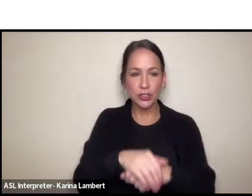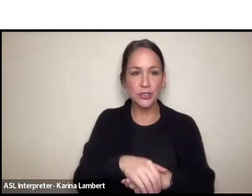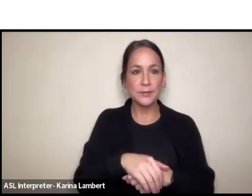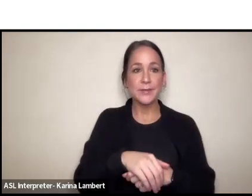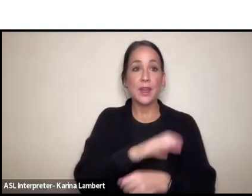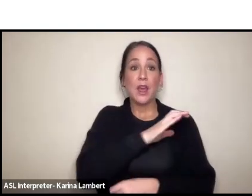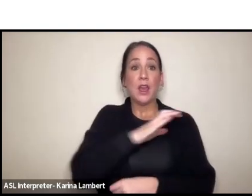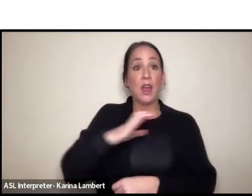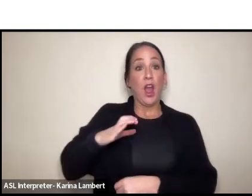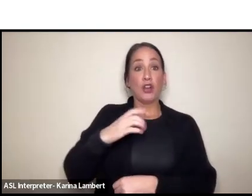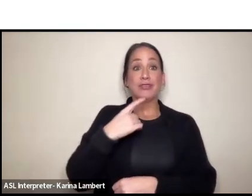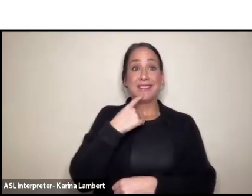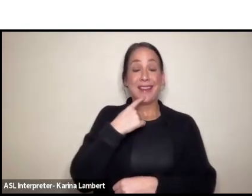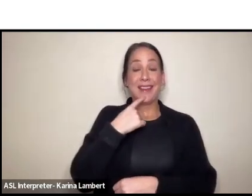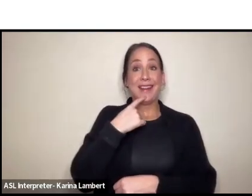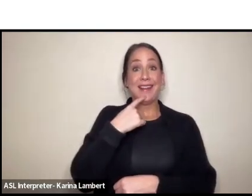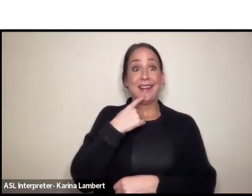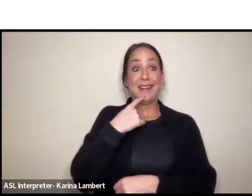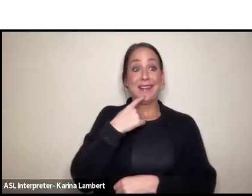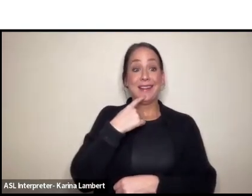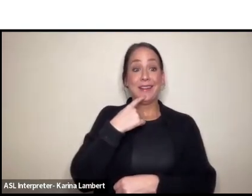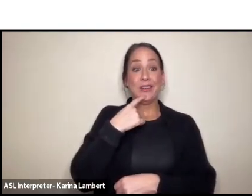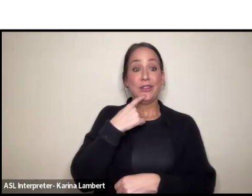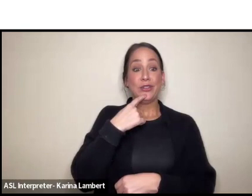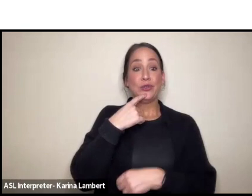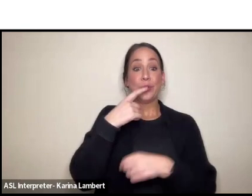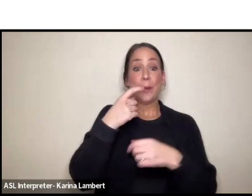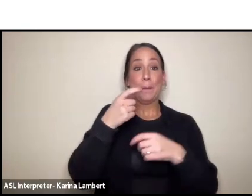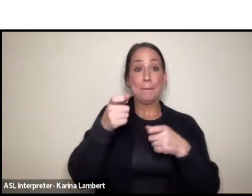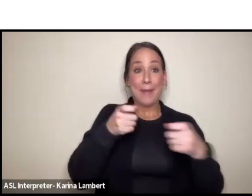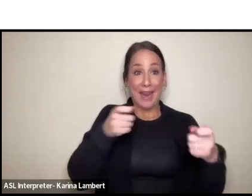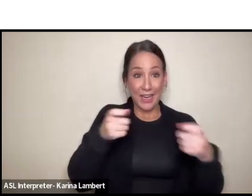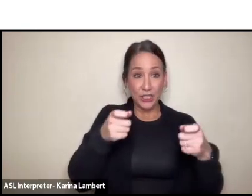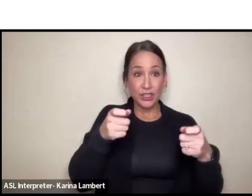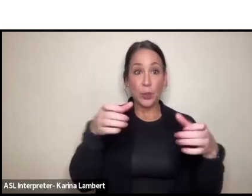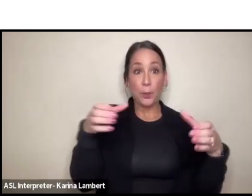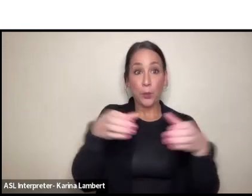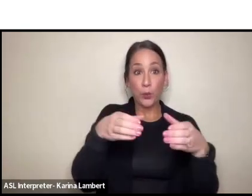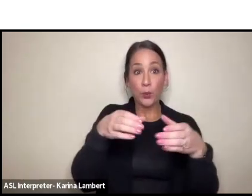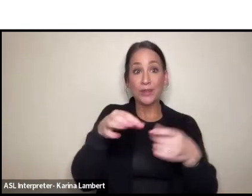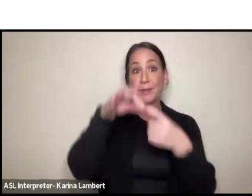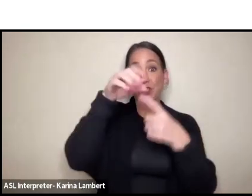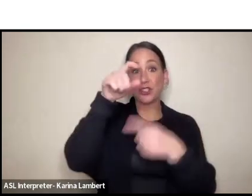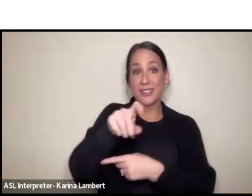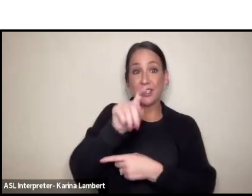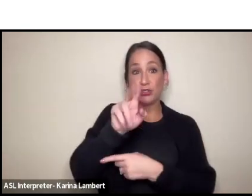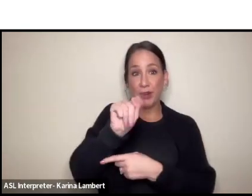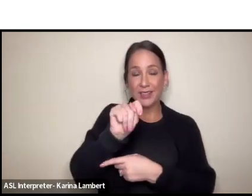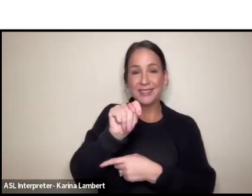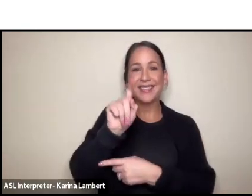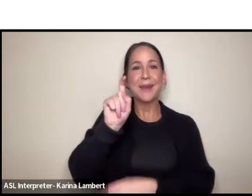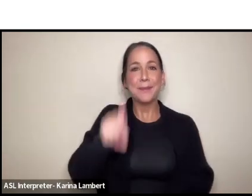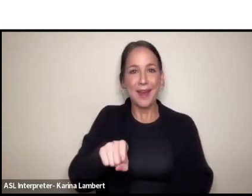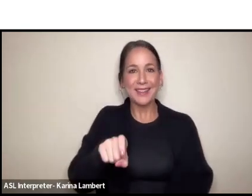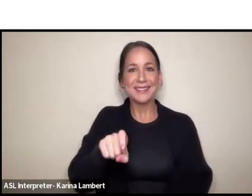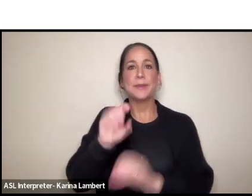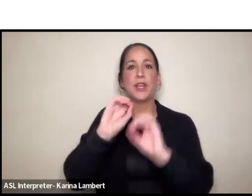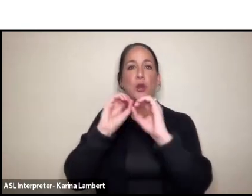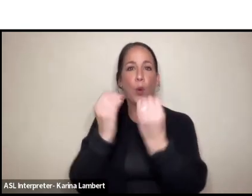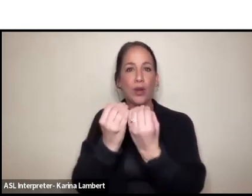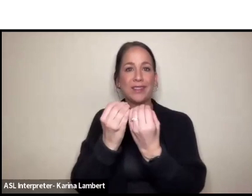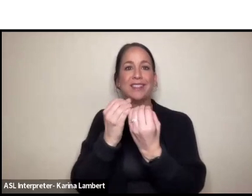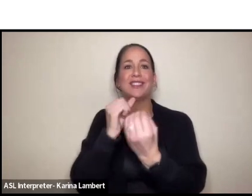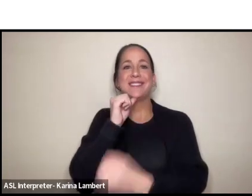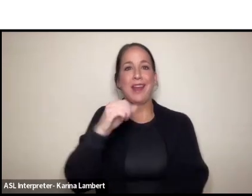in order to manage a pooled special needs trust, the entity must be a nonprofit or it must be managed by